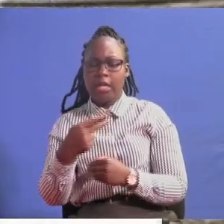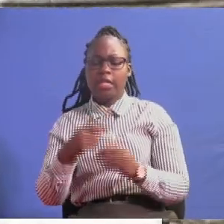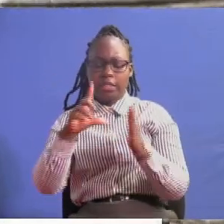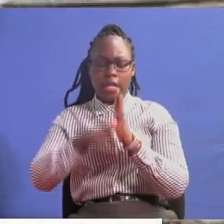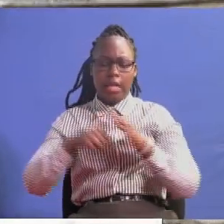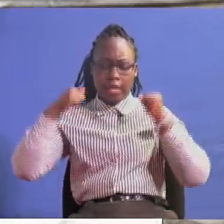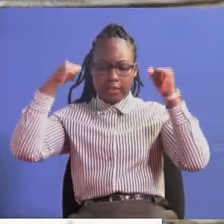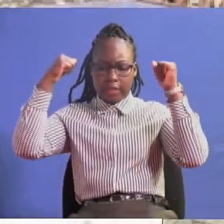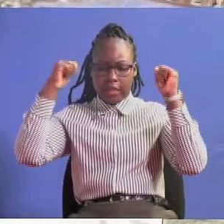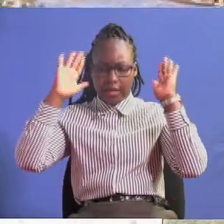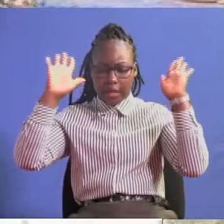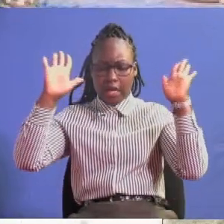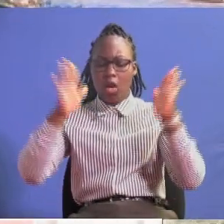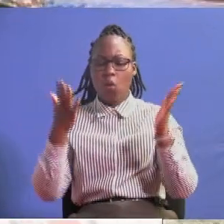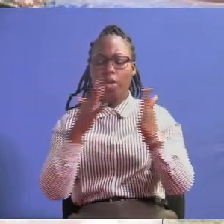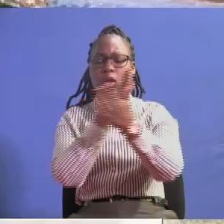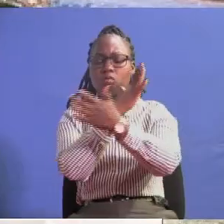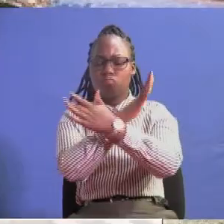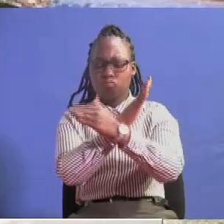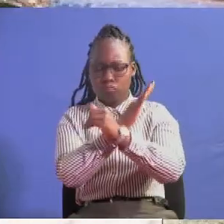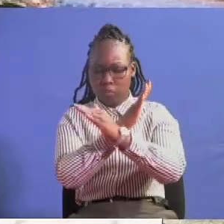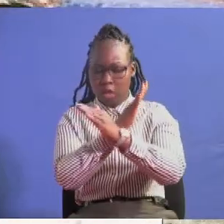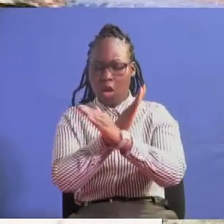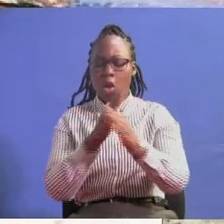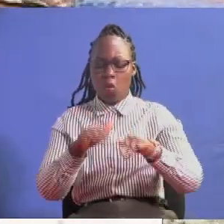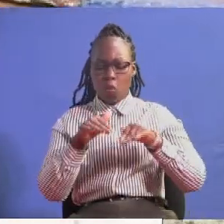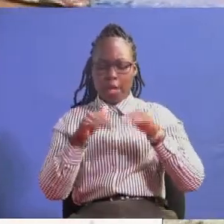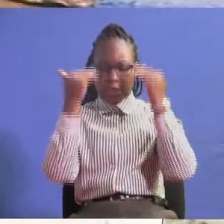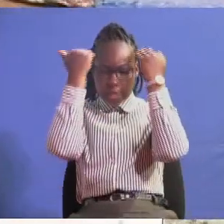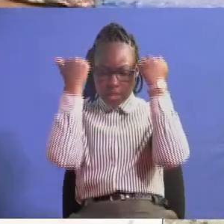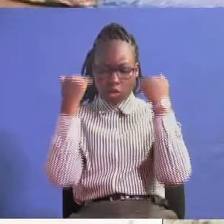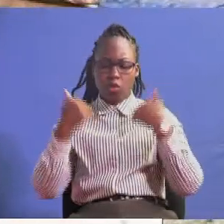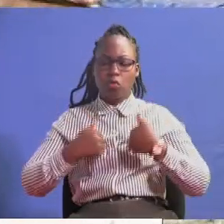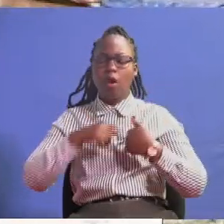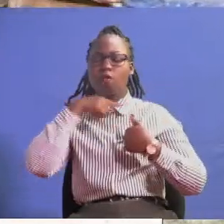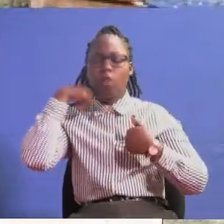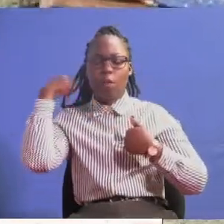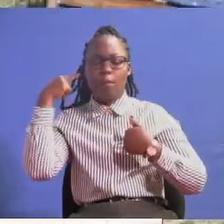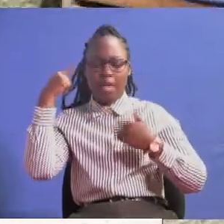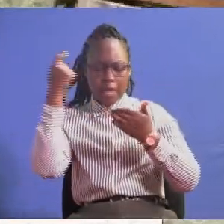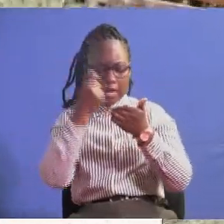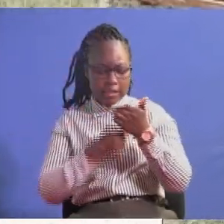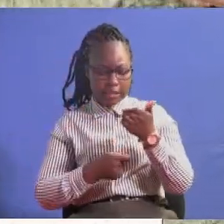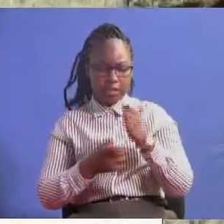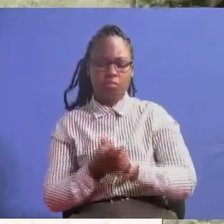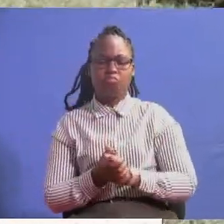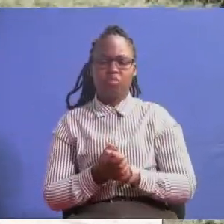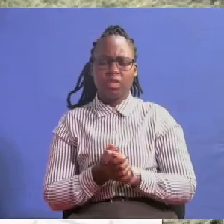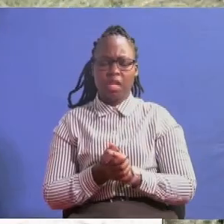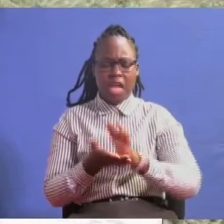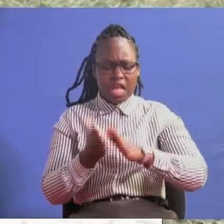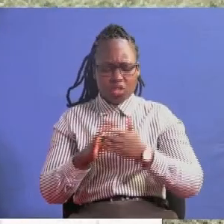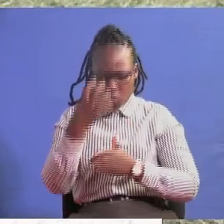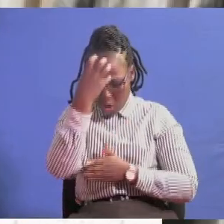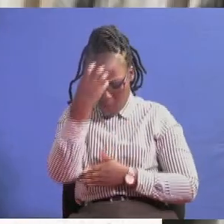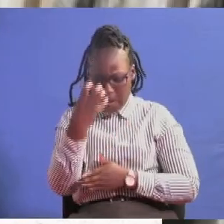Matanya police station where he was locked up, awaiting court appearance to face murder charges. Akazirika,